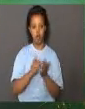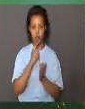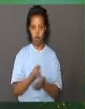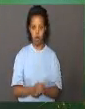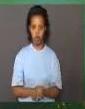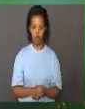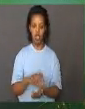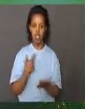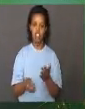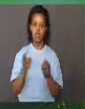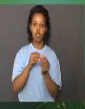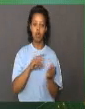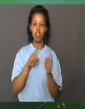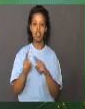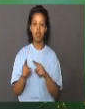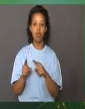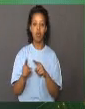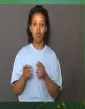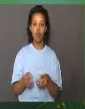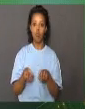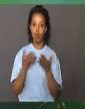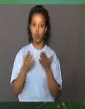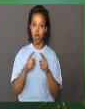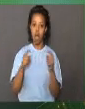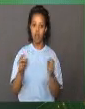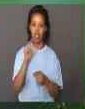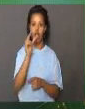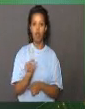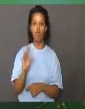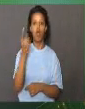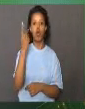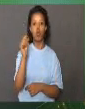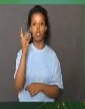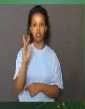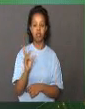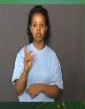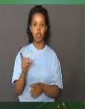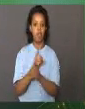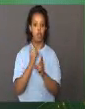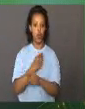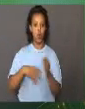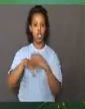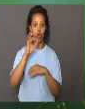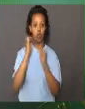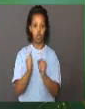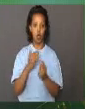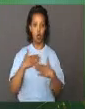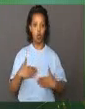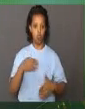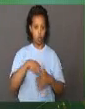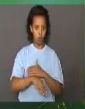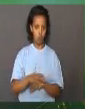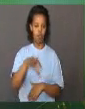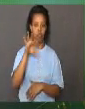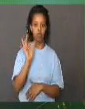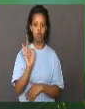Although most antibiotics occur in nature, they are not normally available